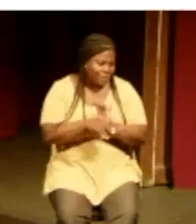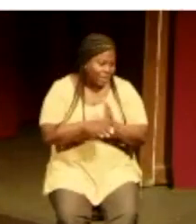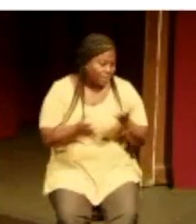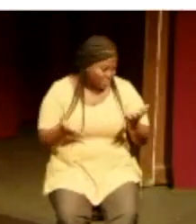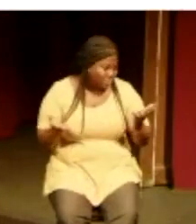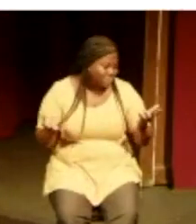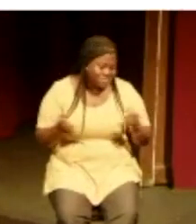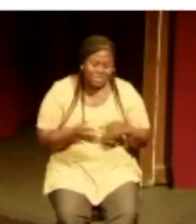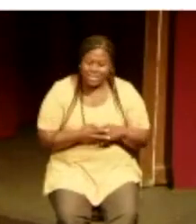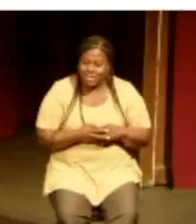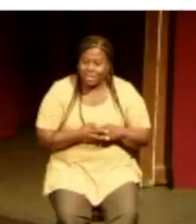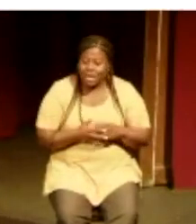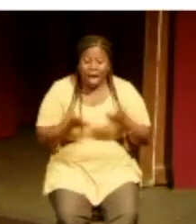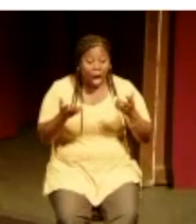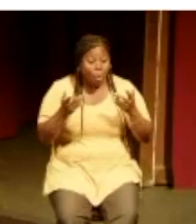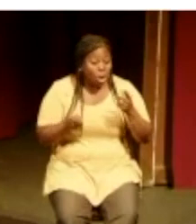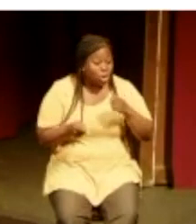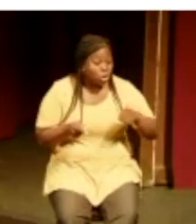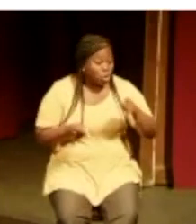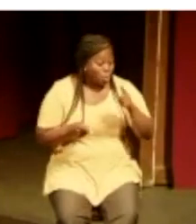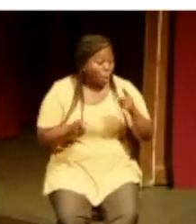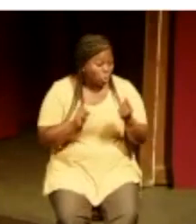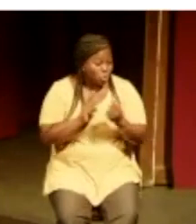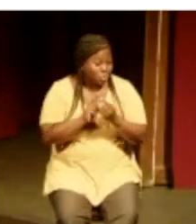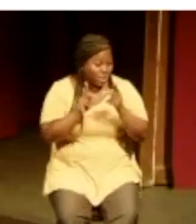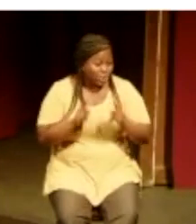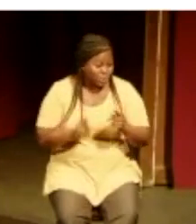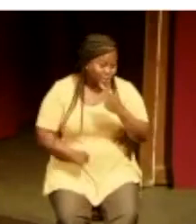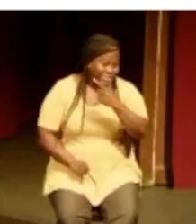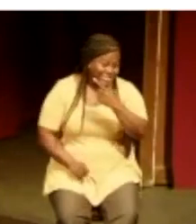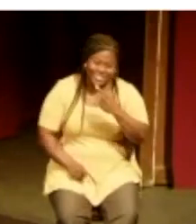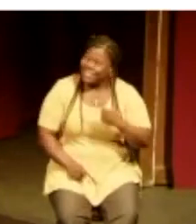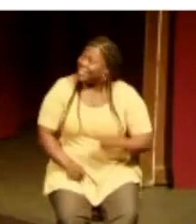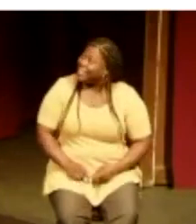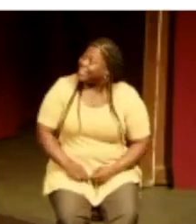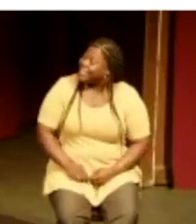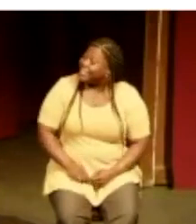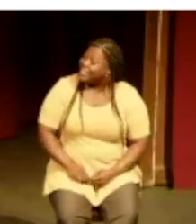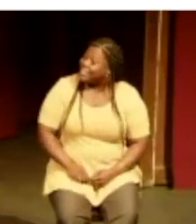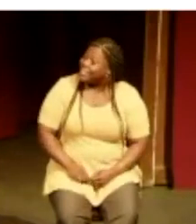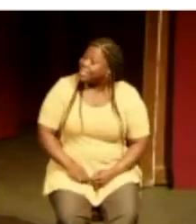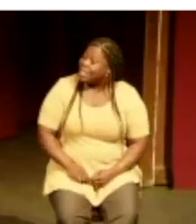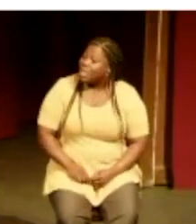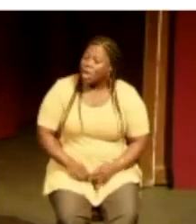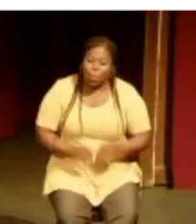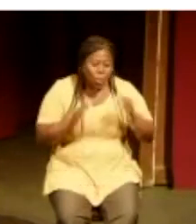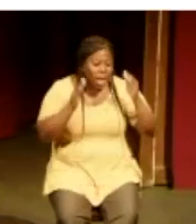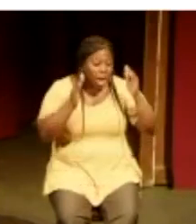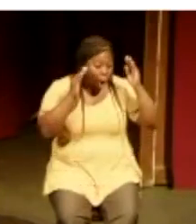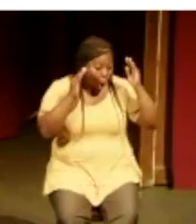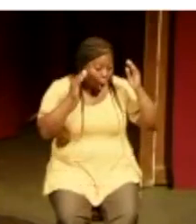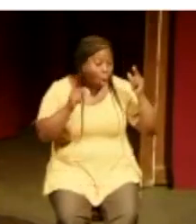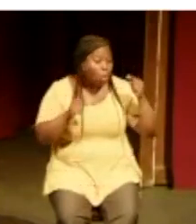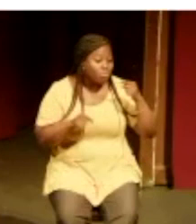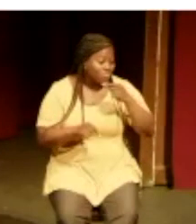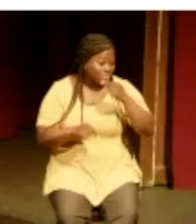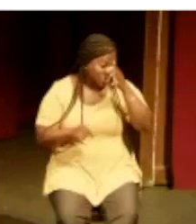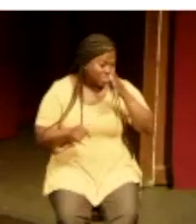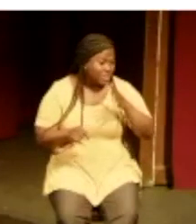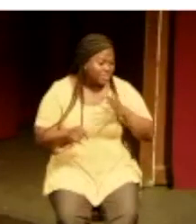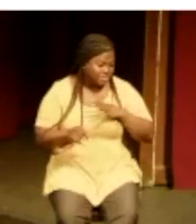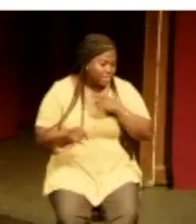for you to meet this individual on the screen. We had hoped to have him come out and surprise you right